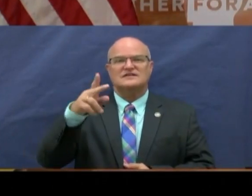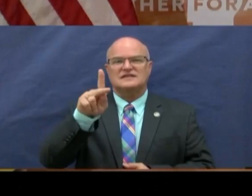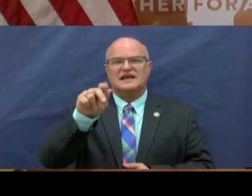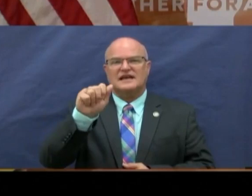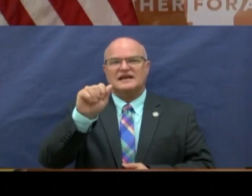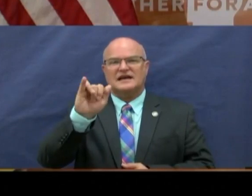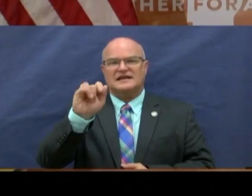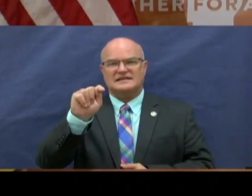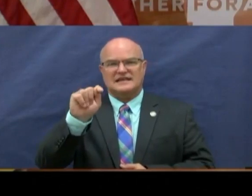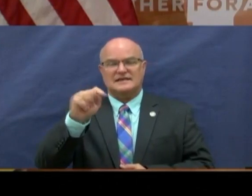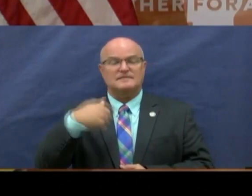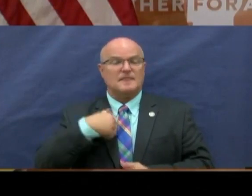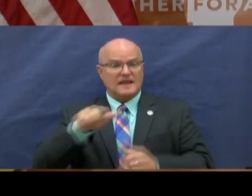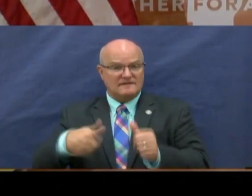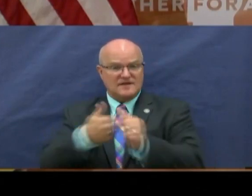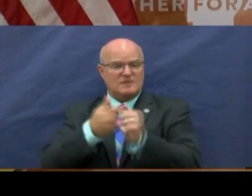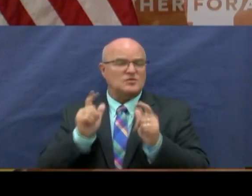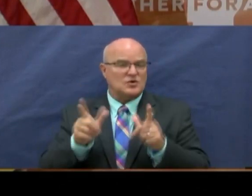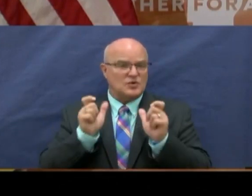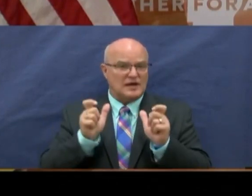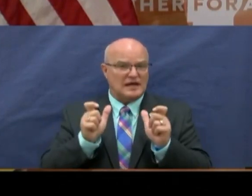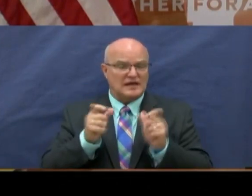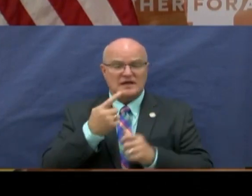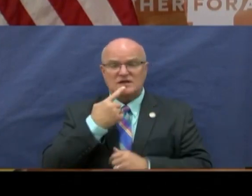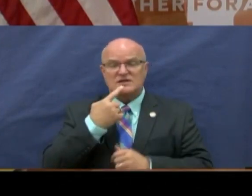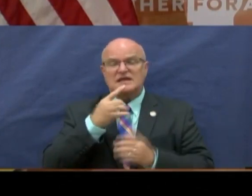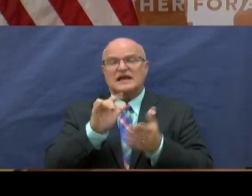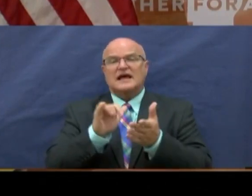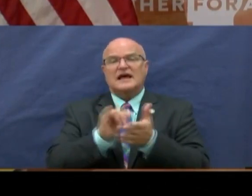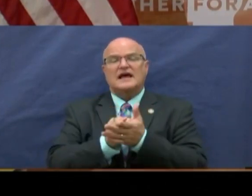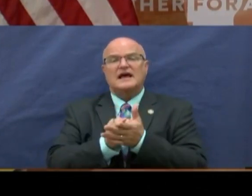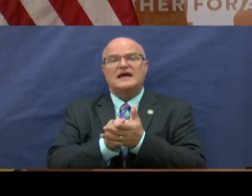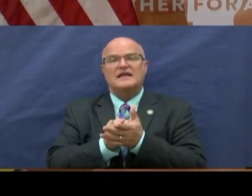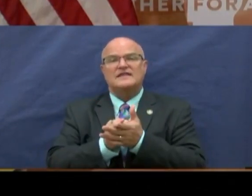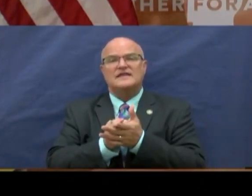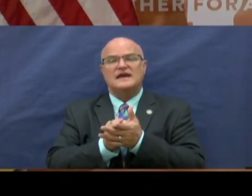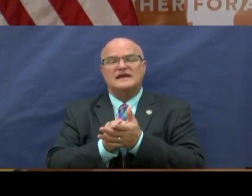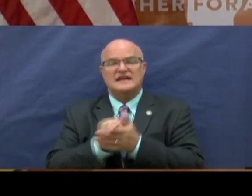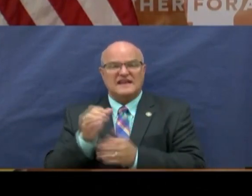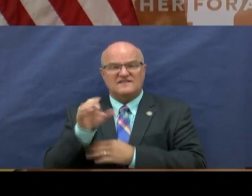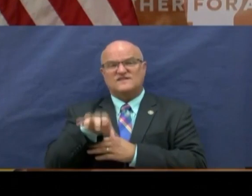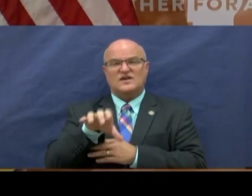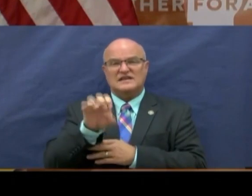KAIT. I wanted to follow up real quick. You said that enforcement,